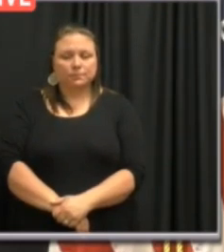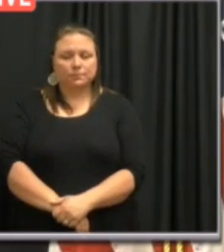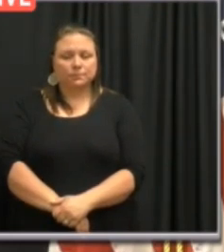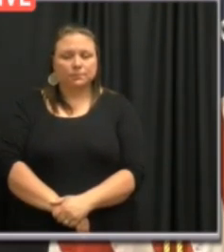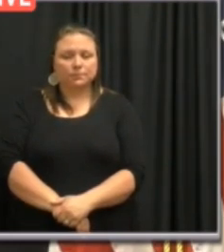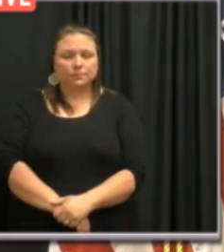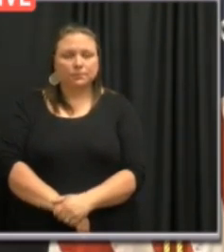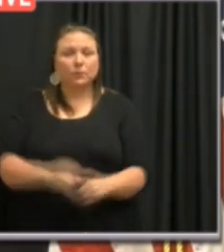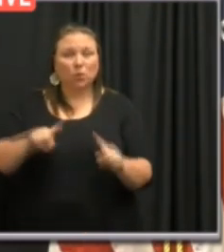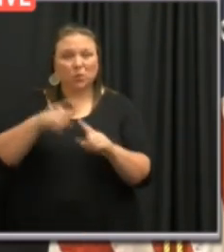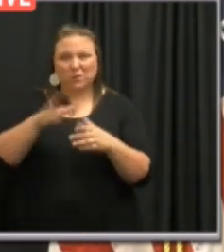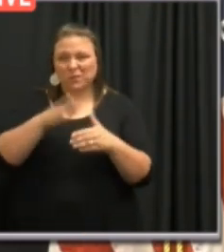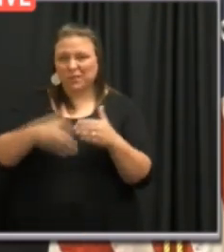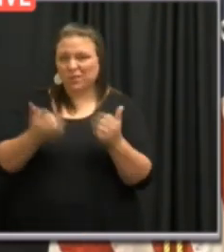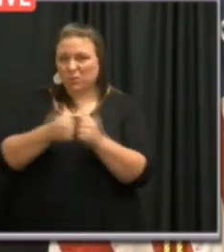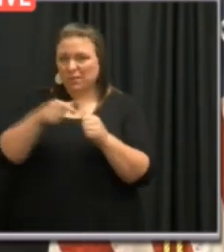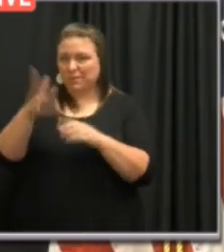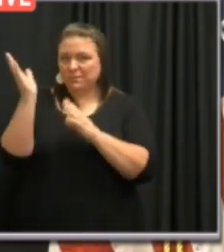once we wrap up here today.